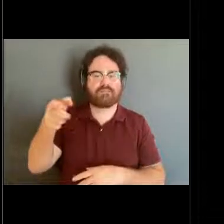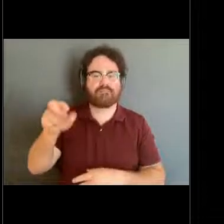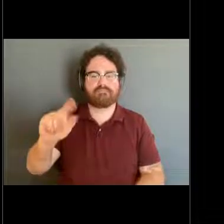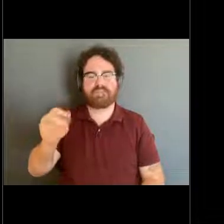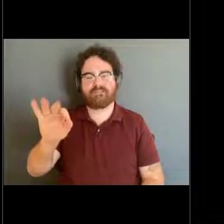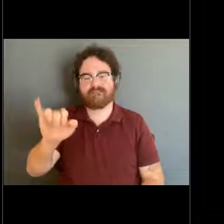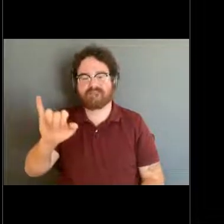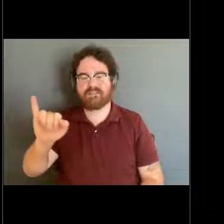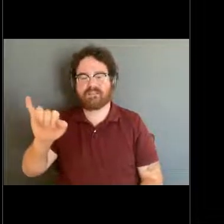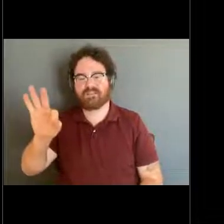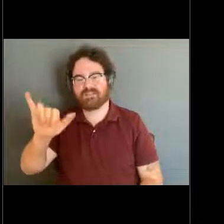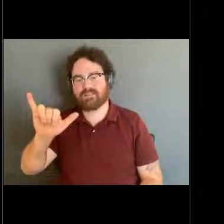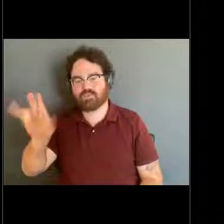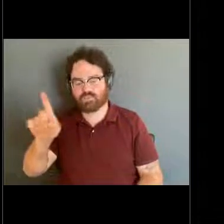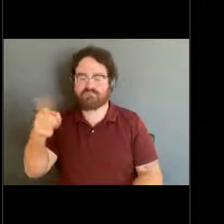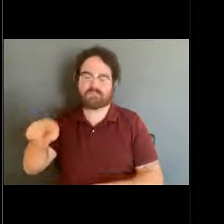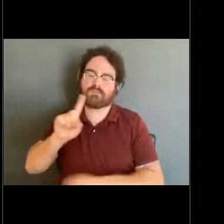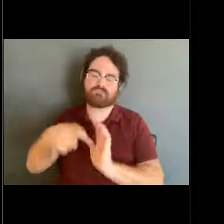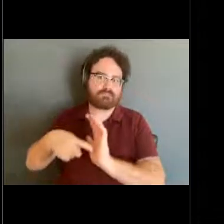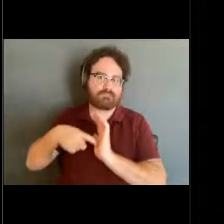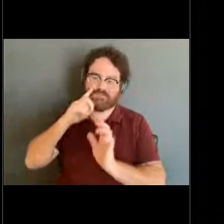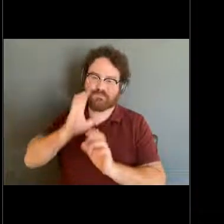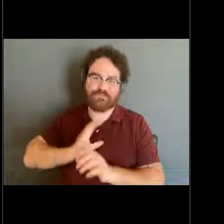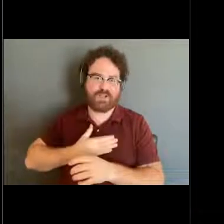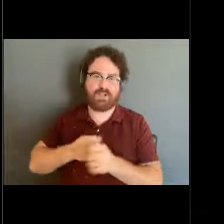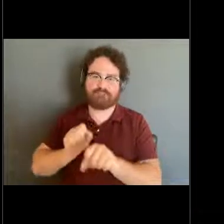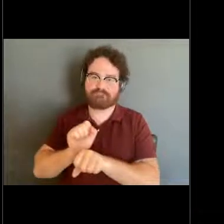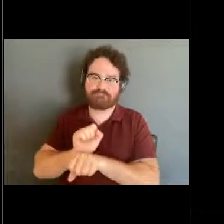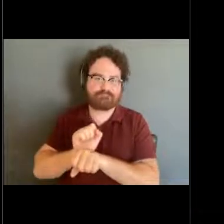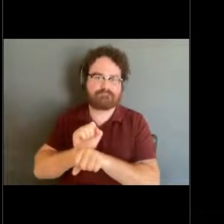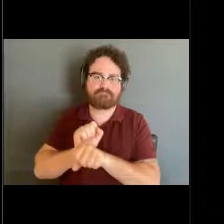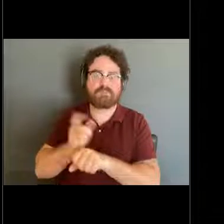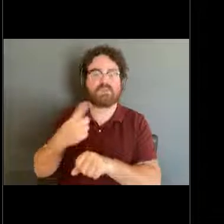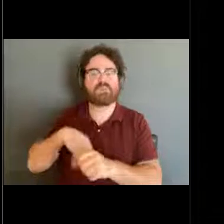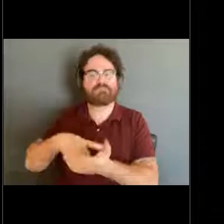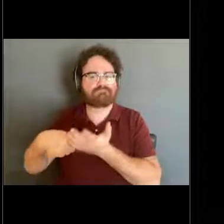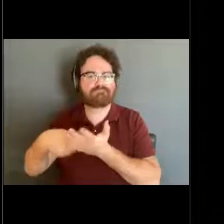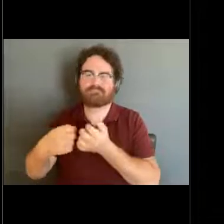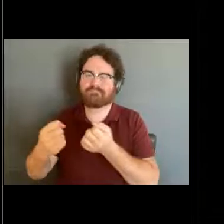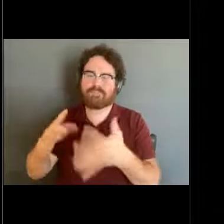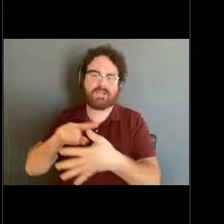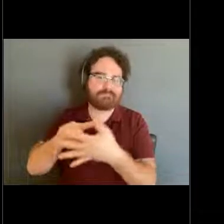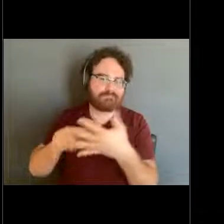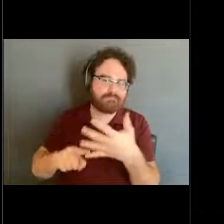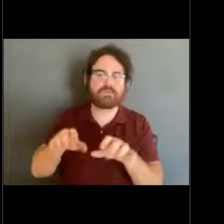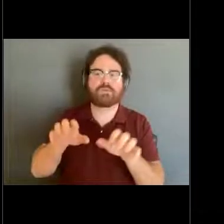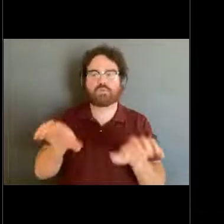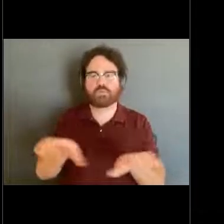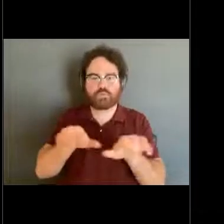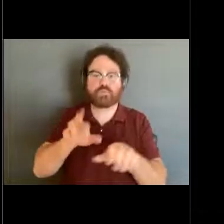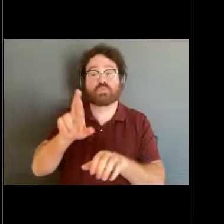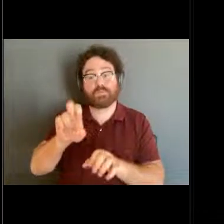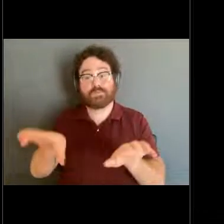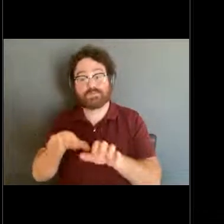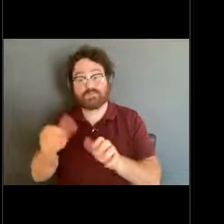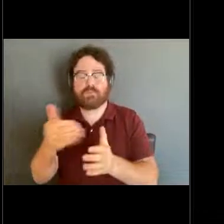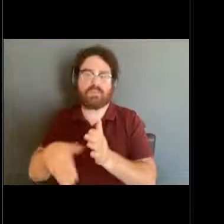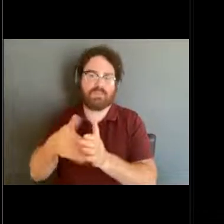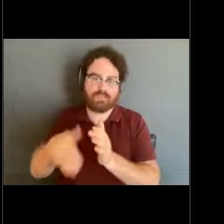met regularly to banter about ideas, possibilities, model runs, and calculations to redo many, many times over and over